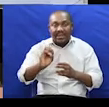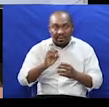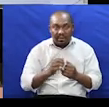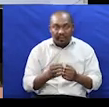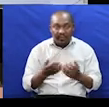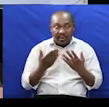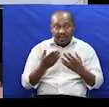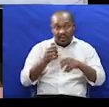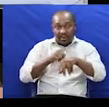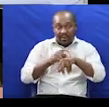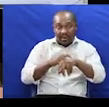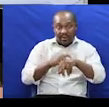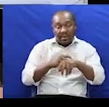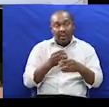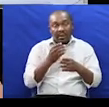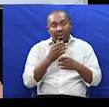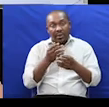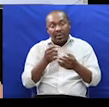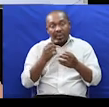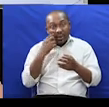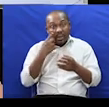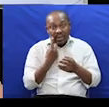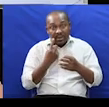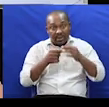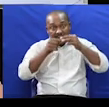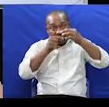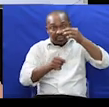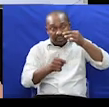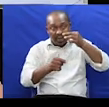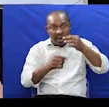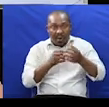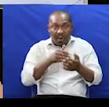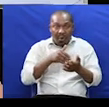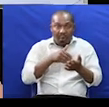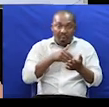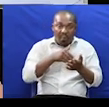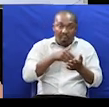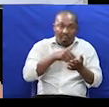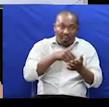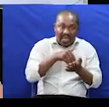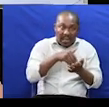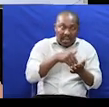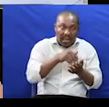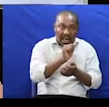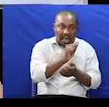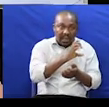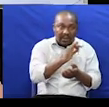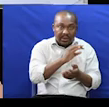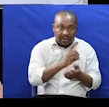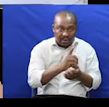are titrating weak acid versus strong base. But what if I'm